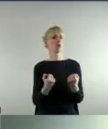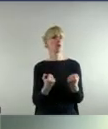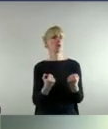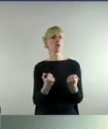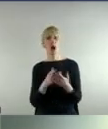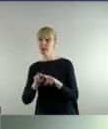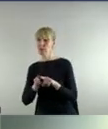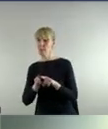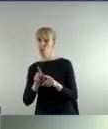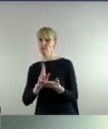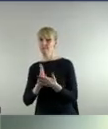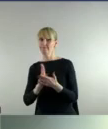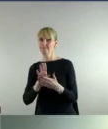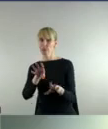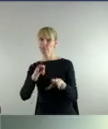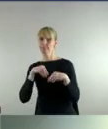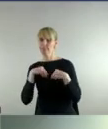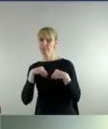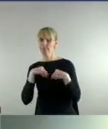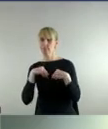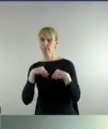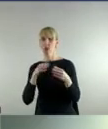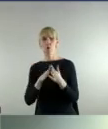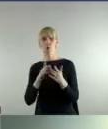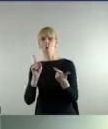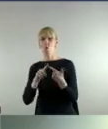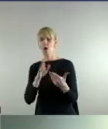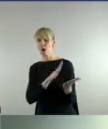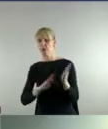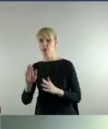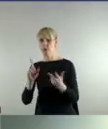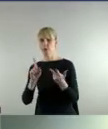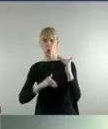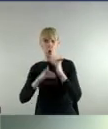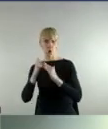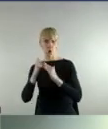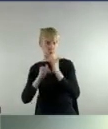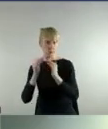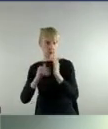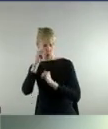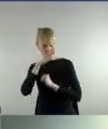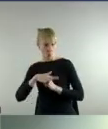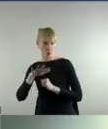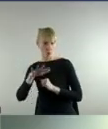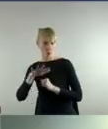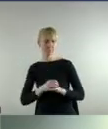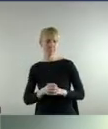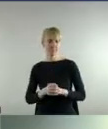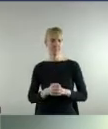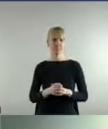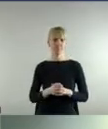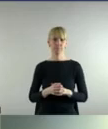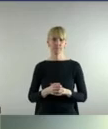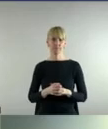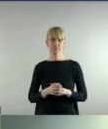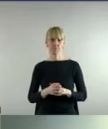the adaptation and recovery as a collective. And integrating resilience into risk management and planning is